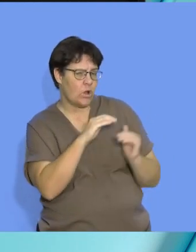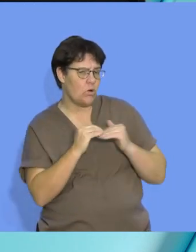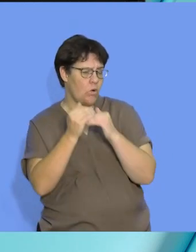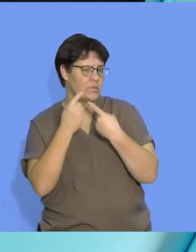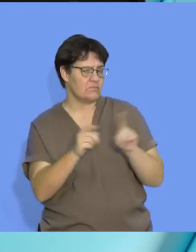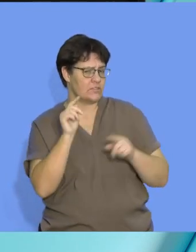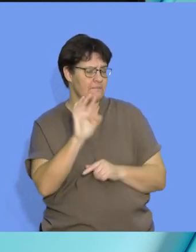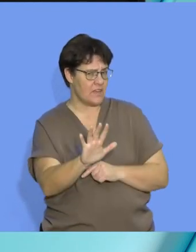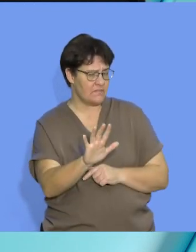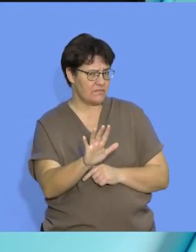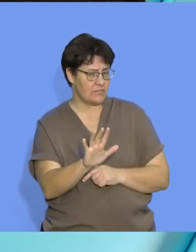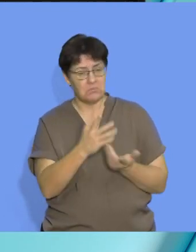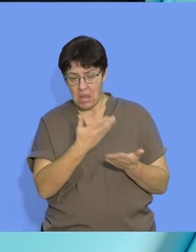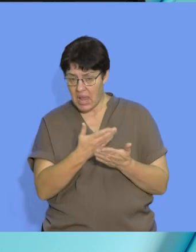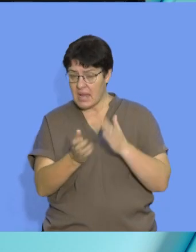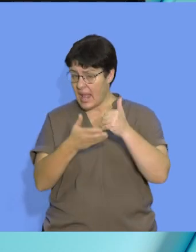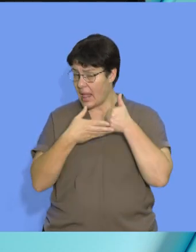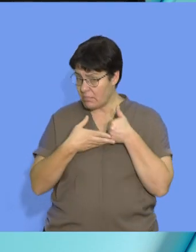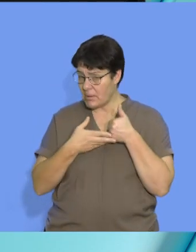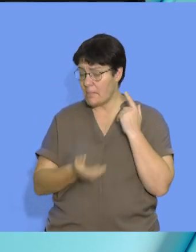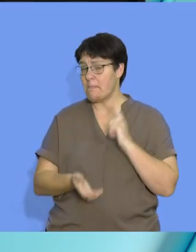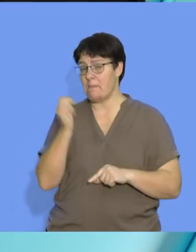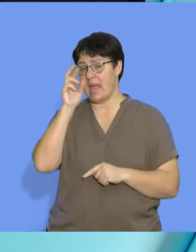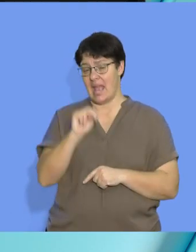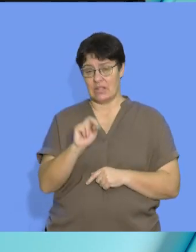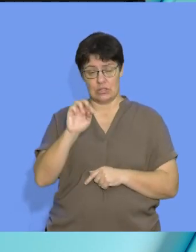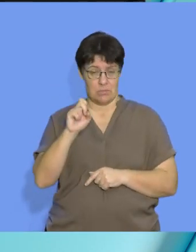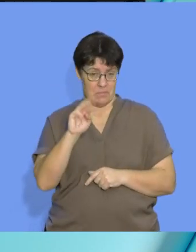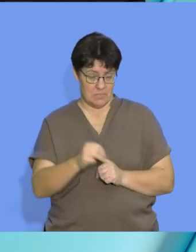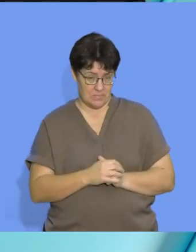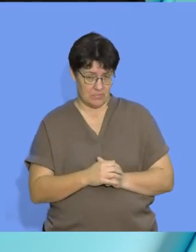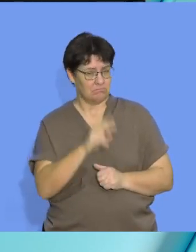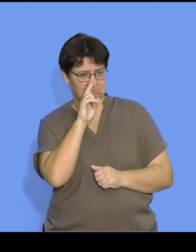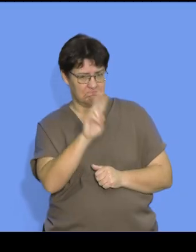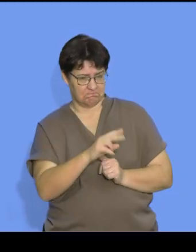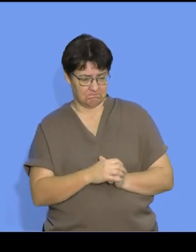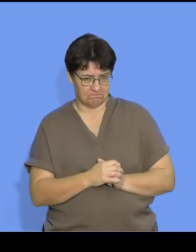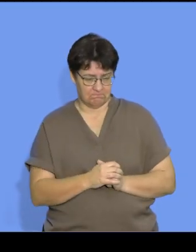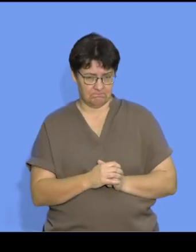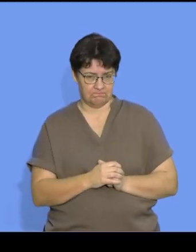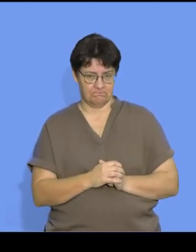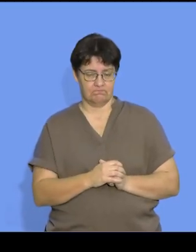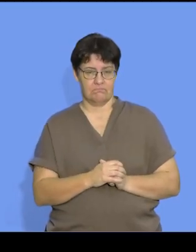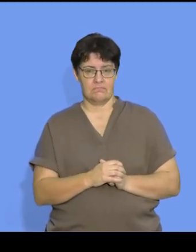5 can help me determine the nth term. Let's have a look.